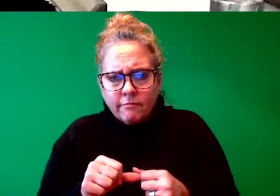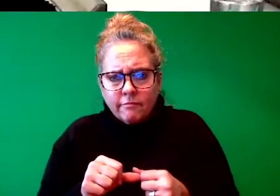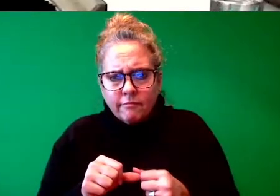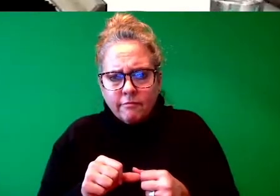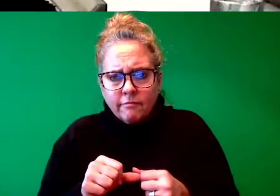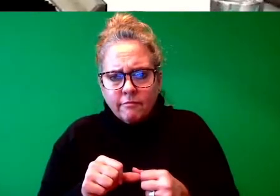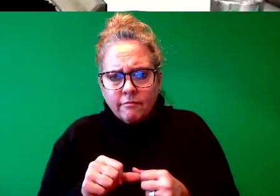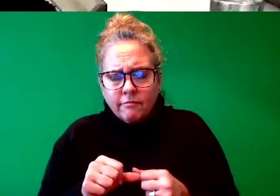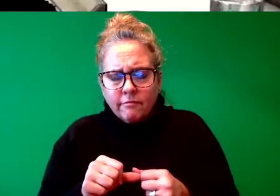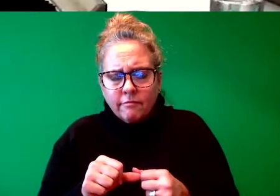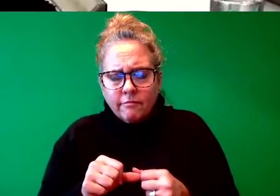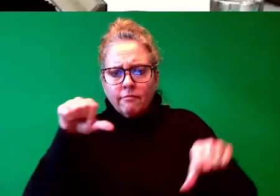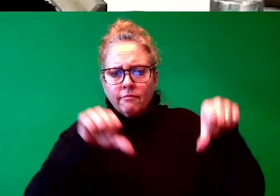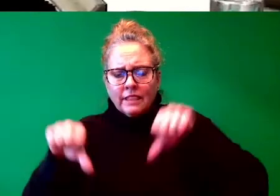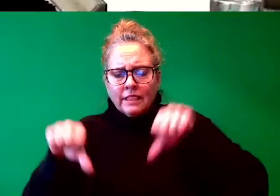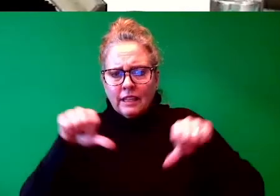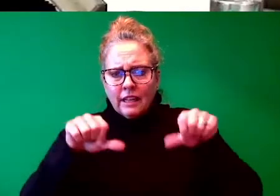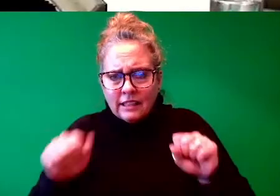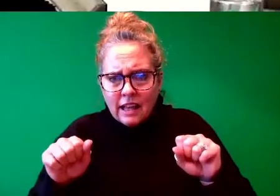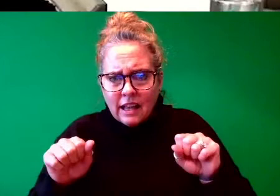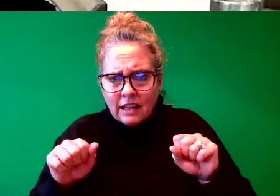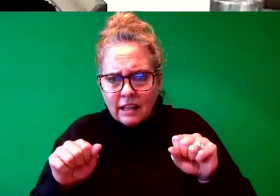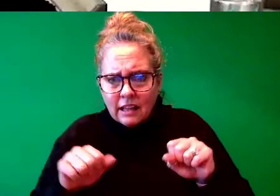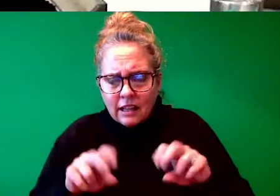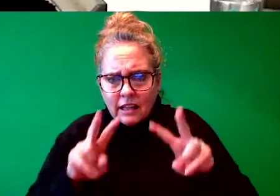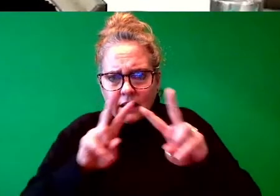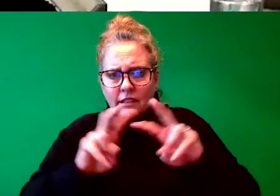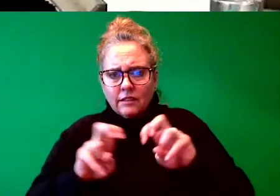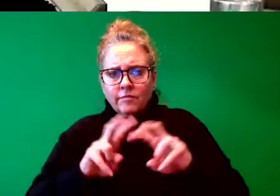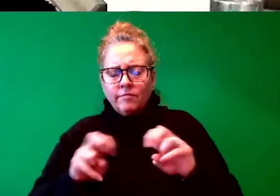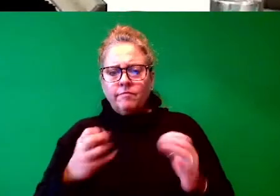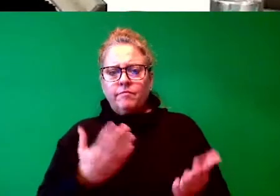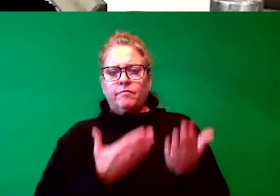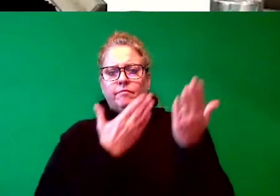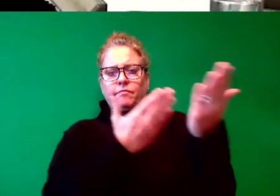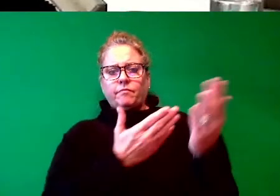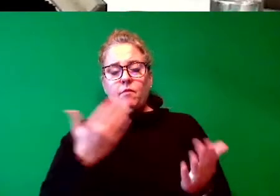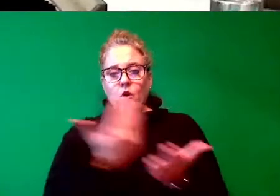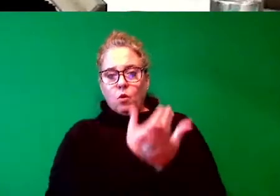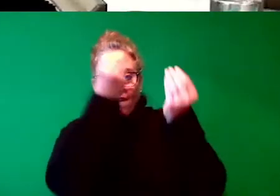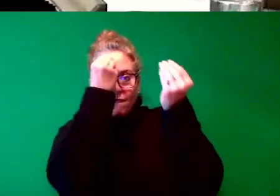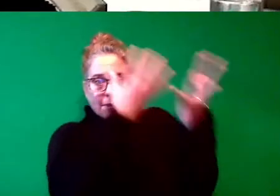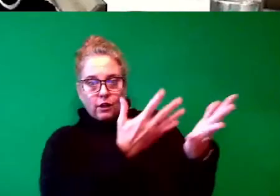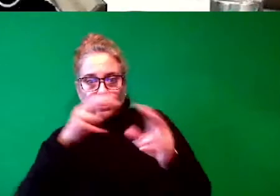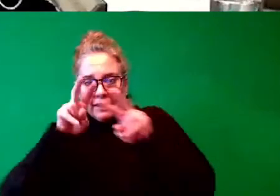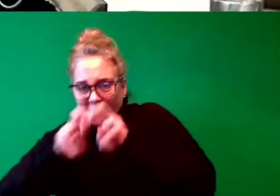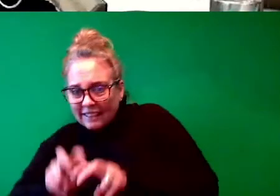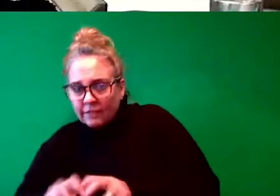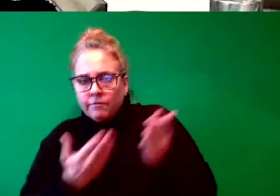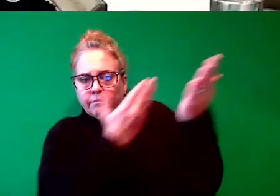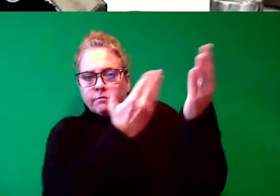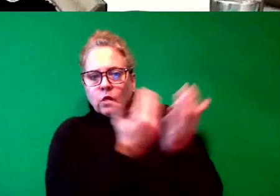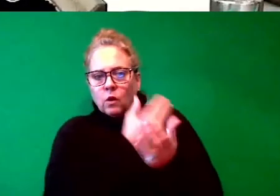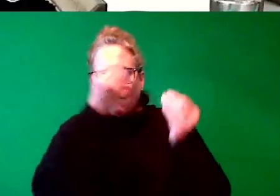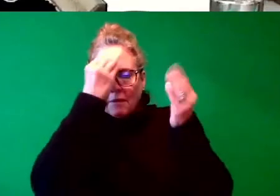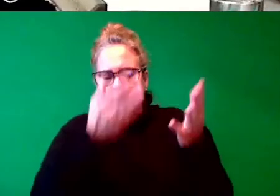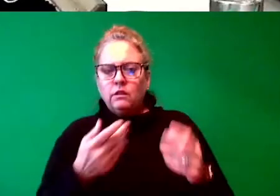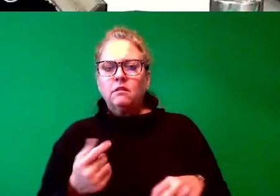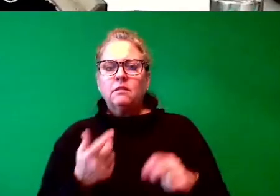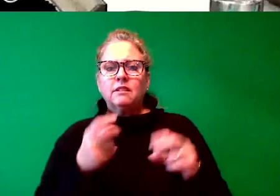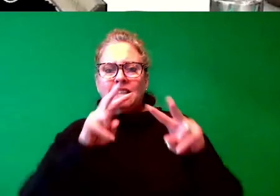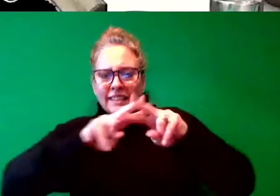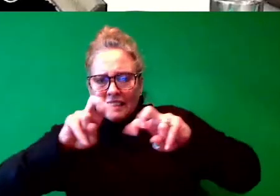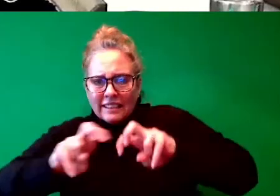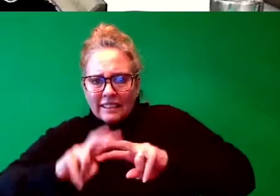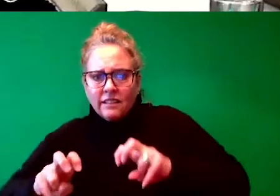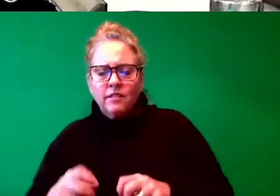to submit this new information to the same rigorous scrutiny and peer review which has long been established in order